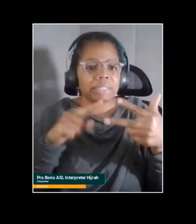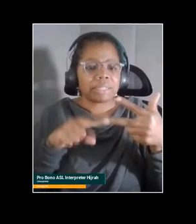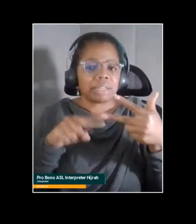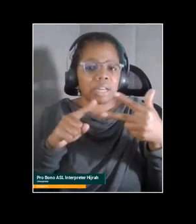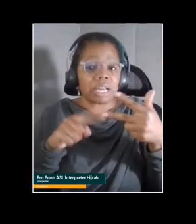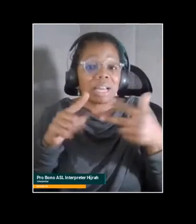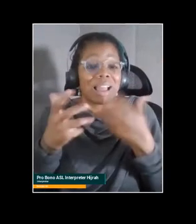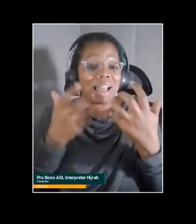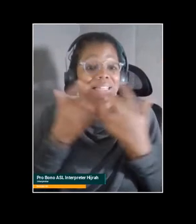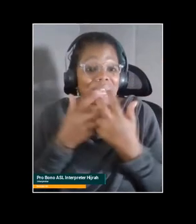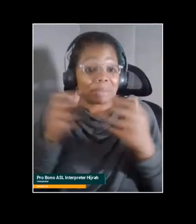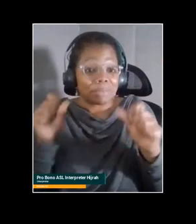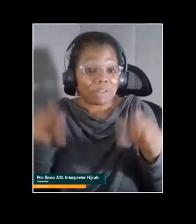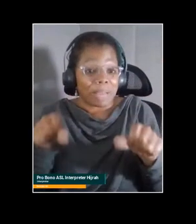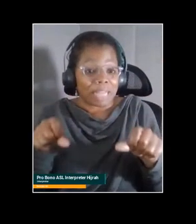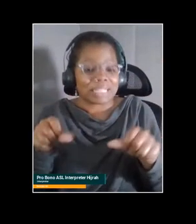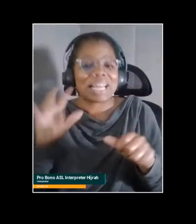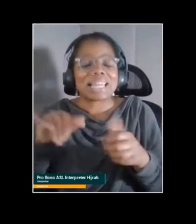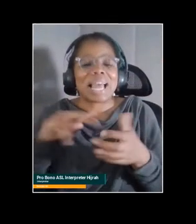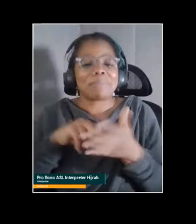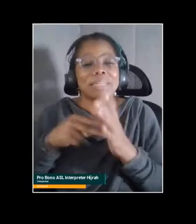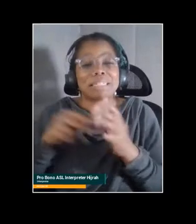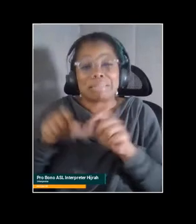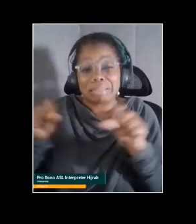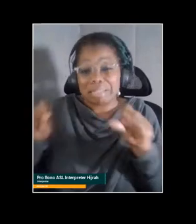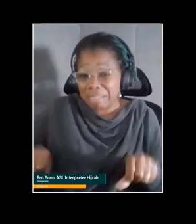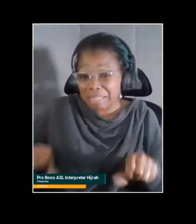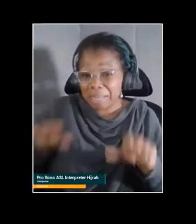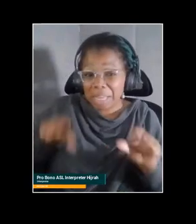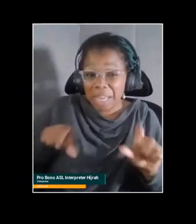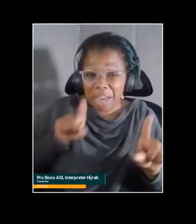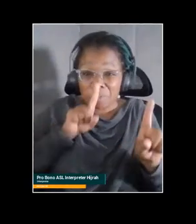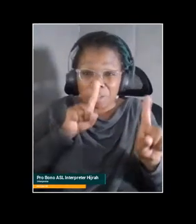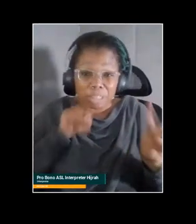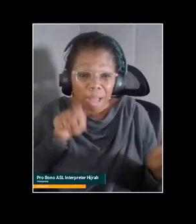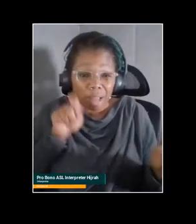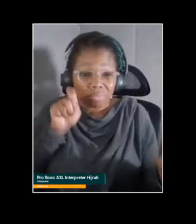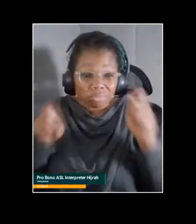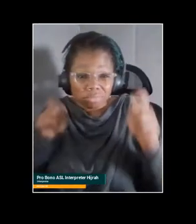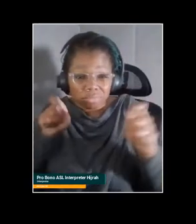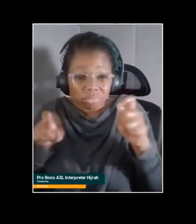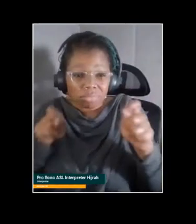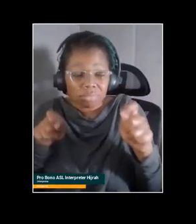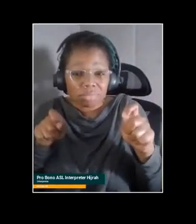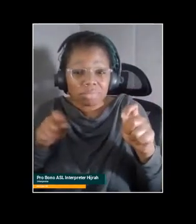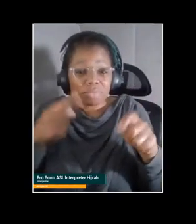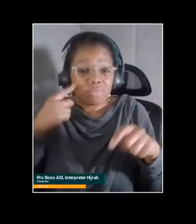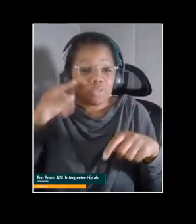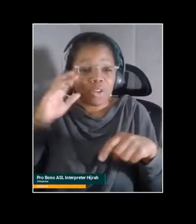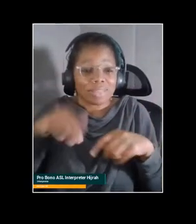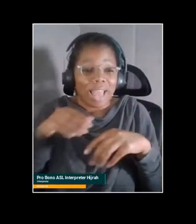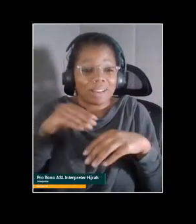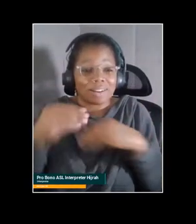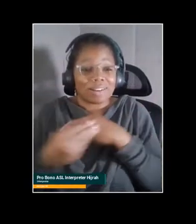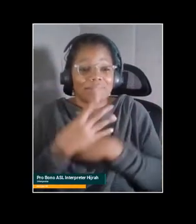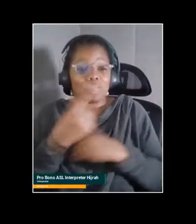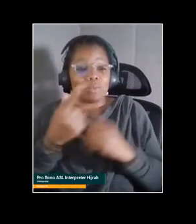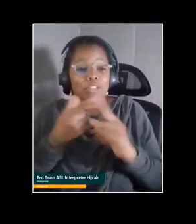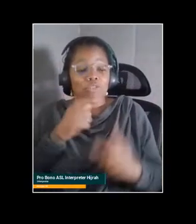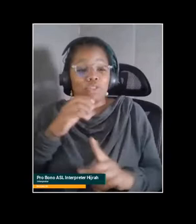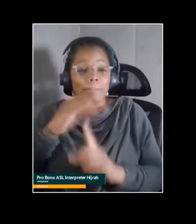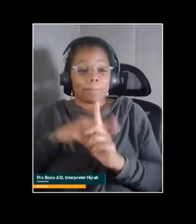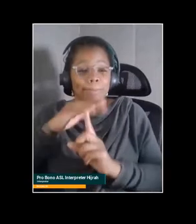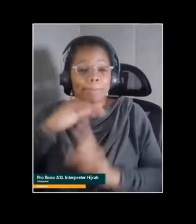adaptive capacity is the ability of a system to respond and adjust to that influence of climate. So